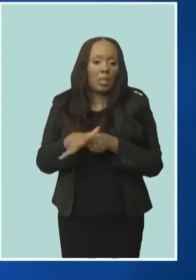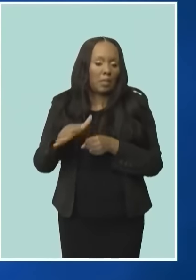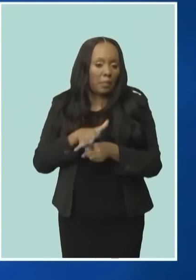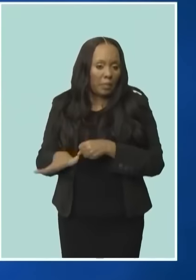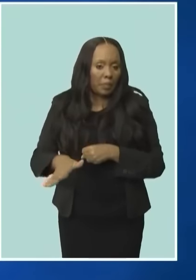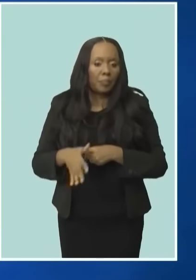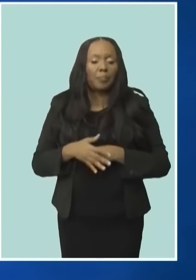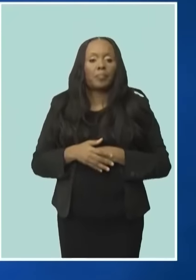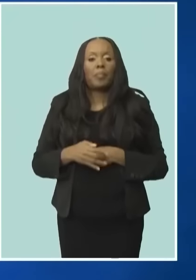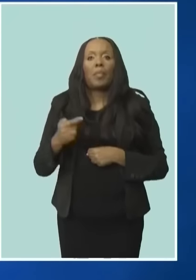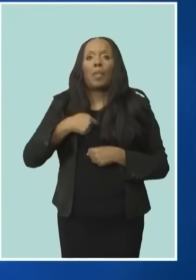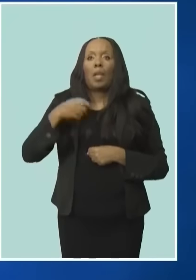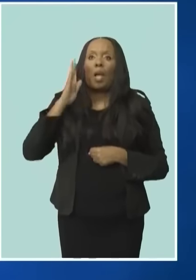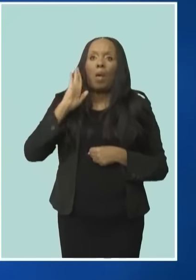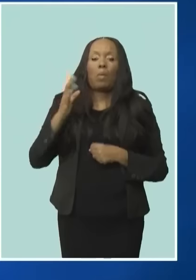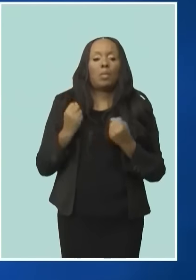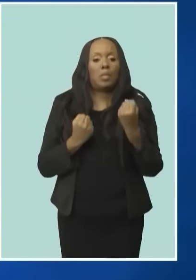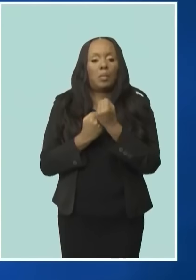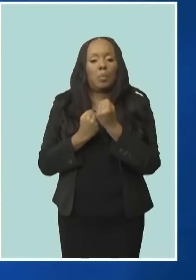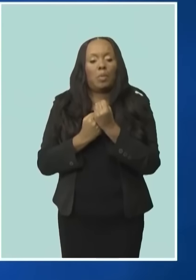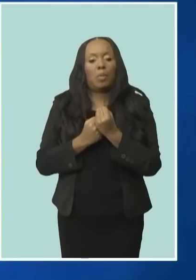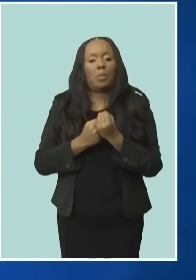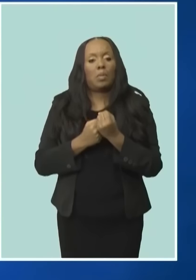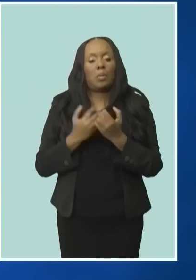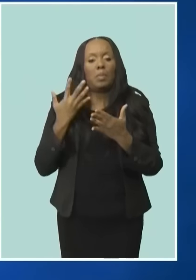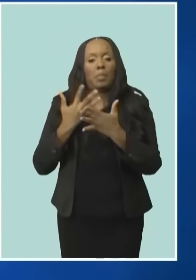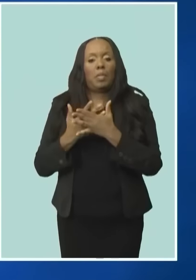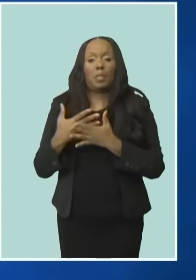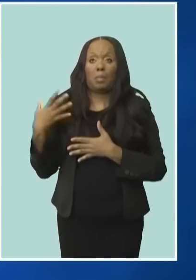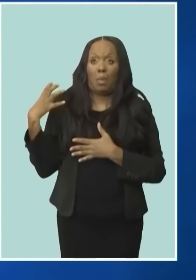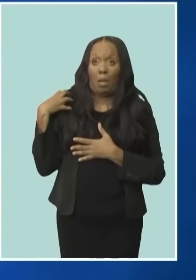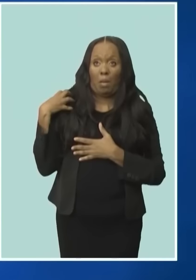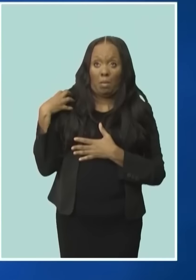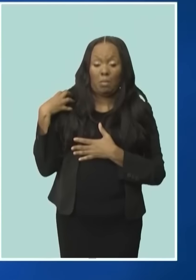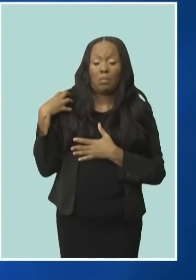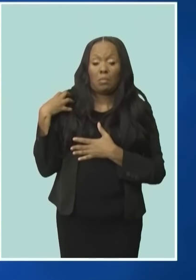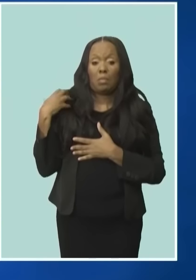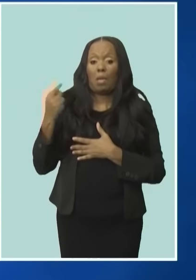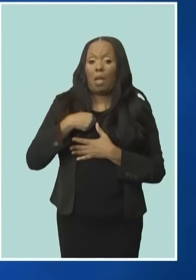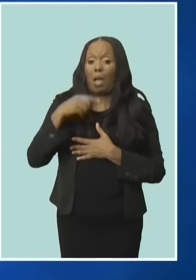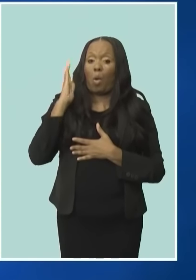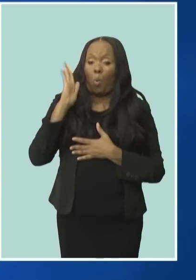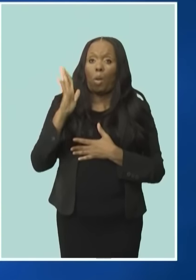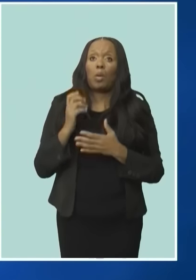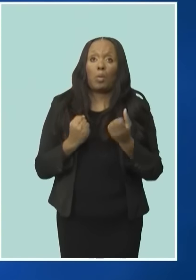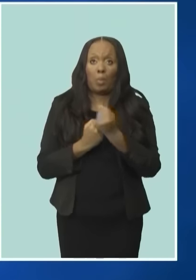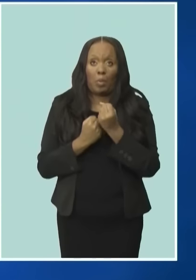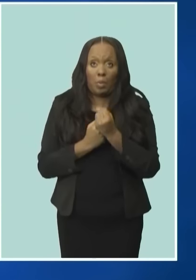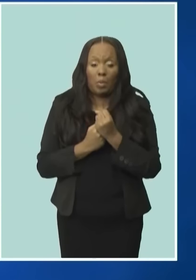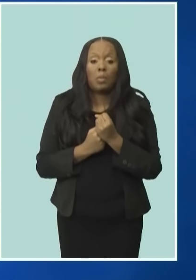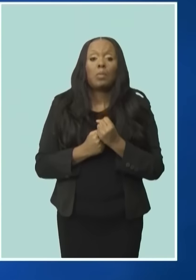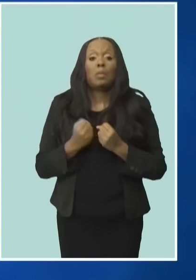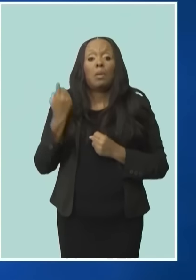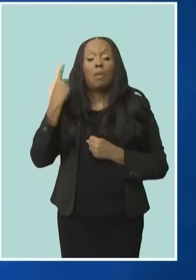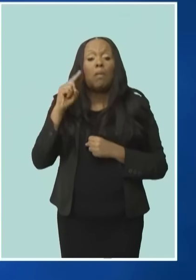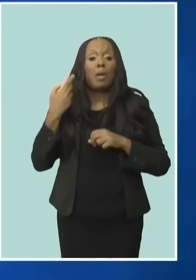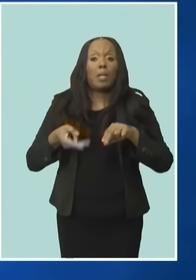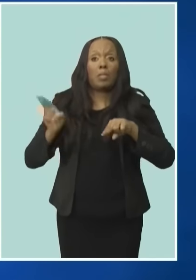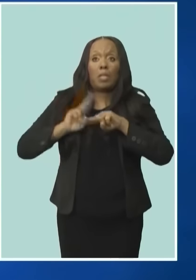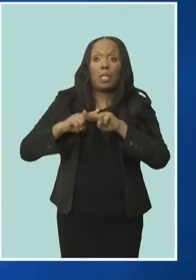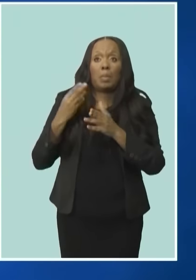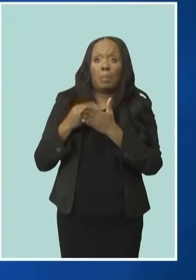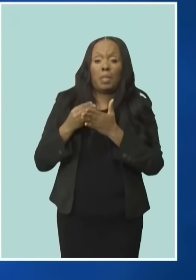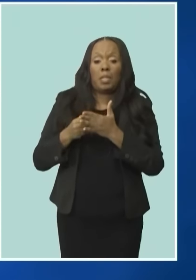I will support the superintendent of prison in his position to get an increased stipend for